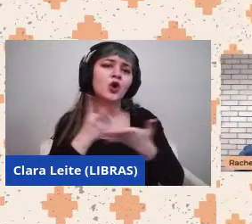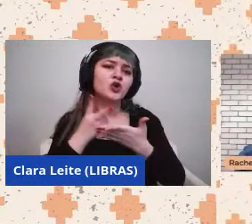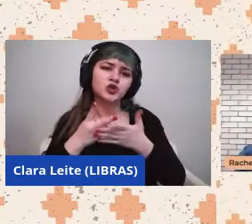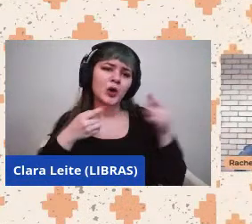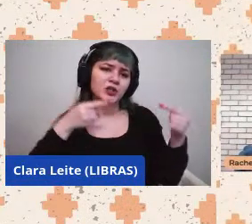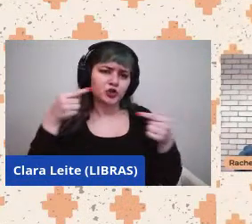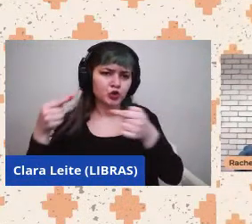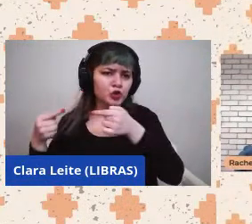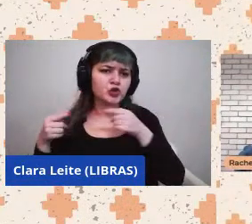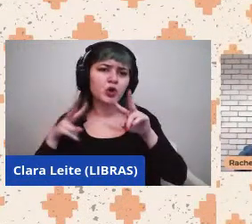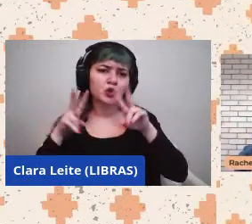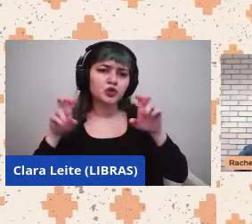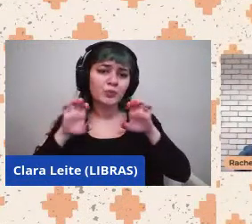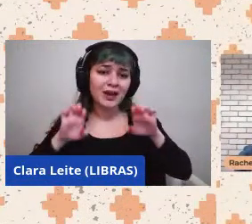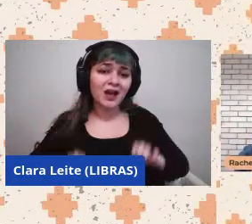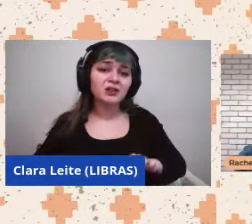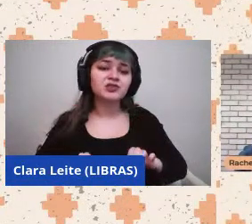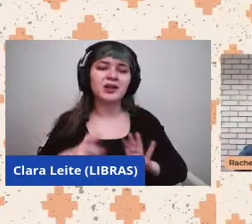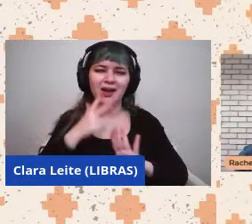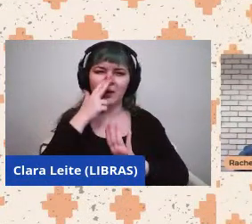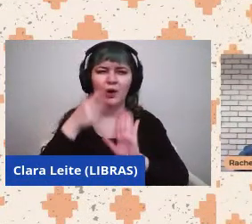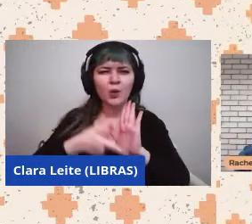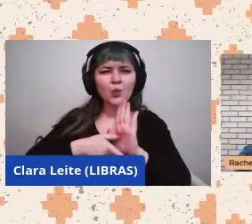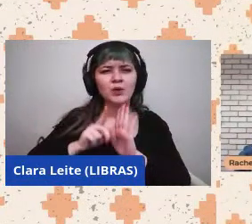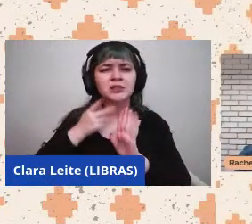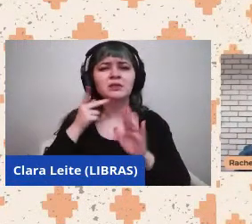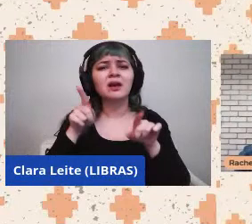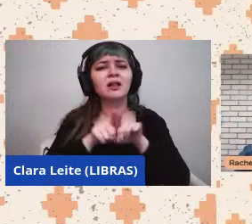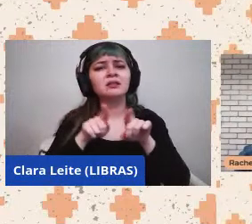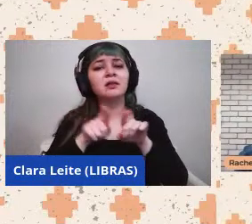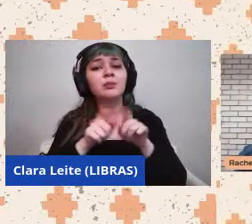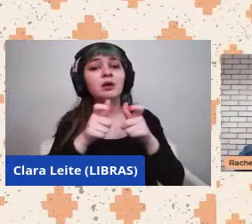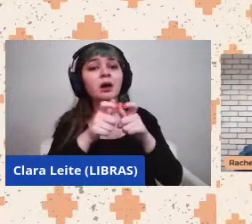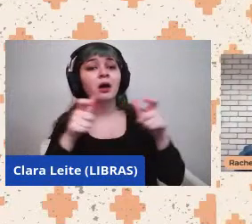And as I was saying previously, there's increasing